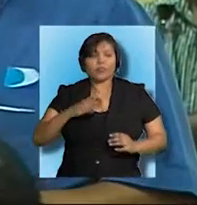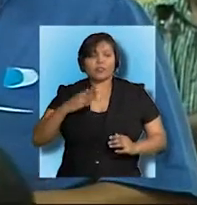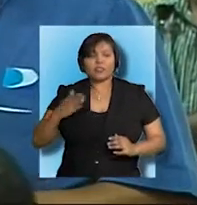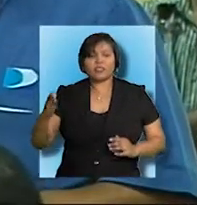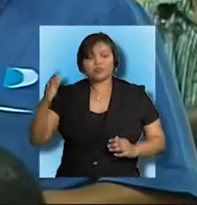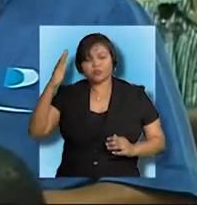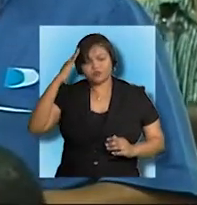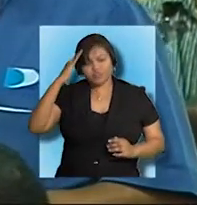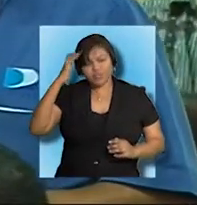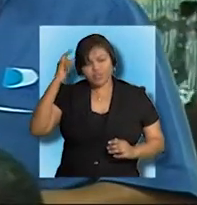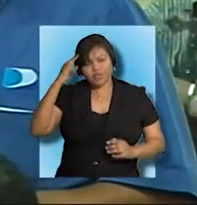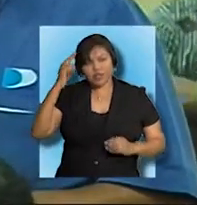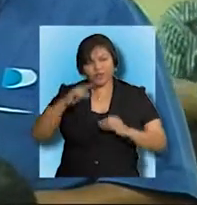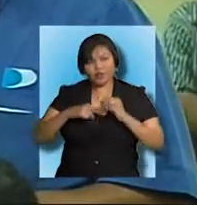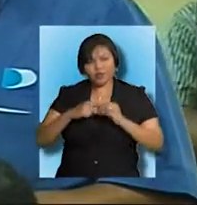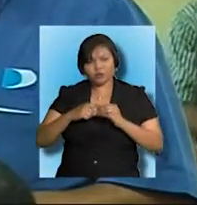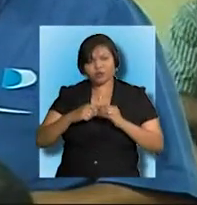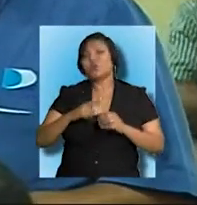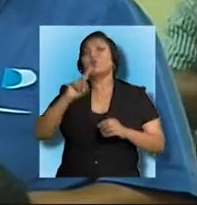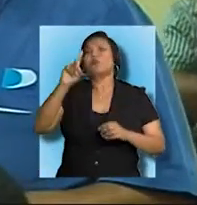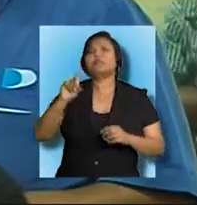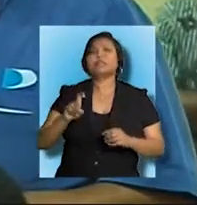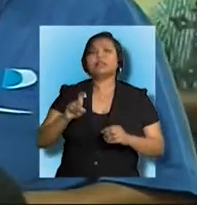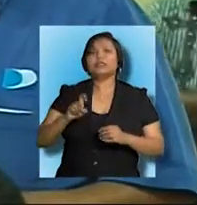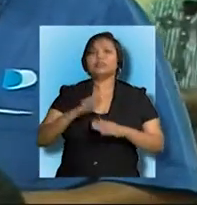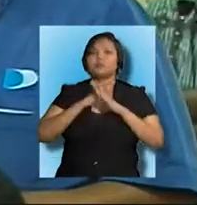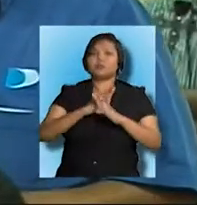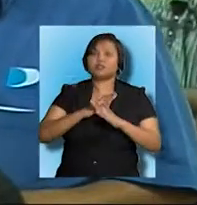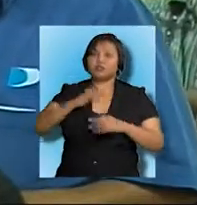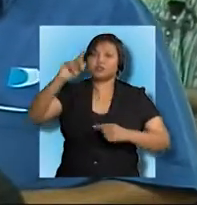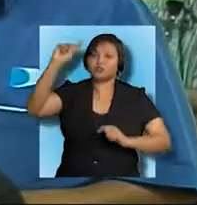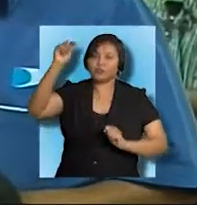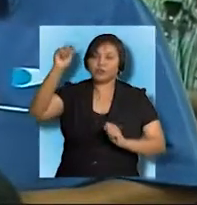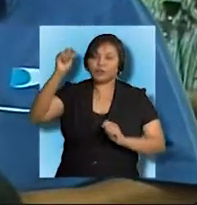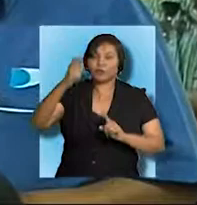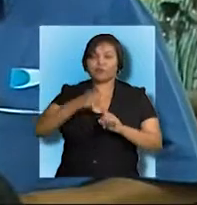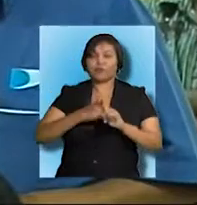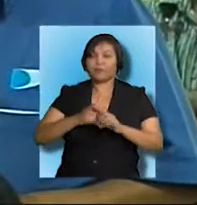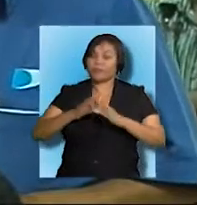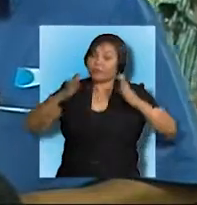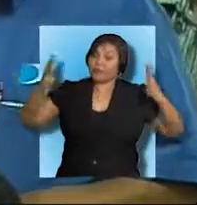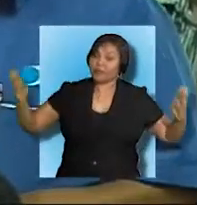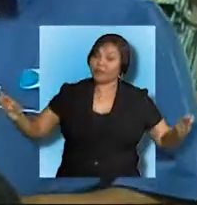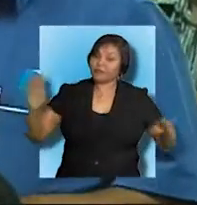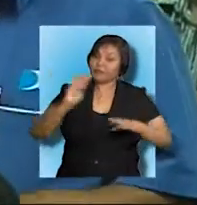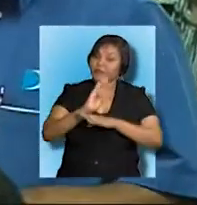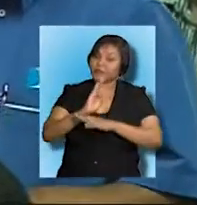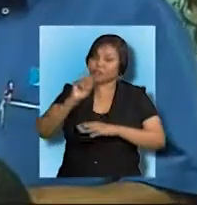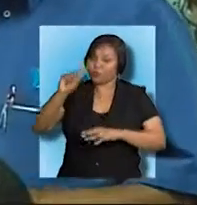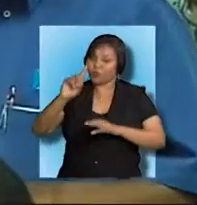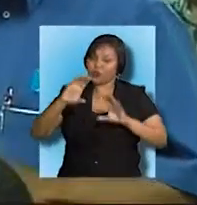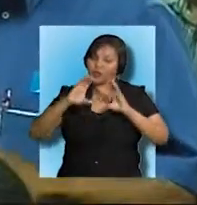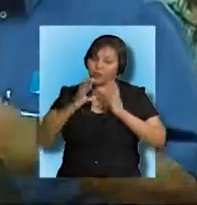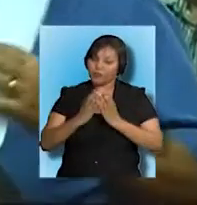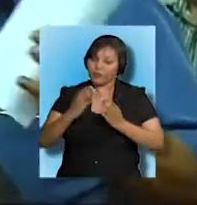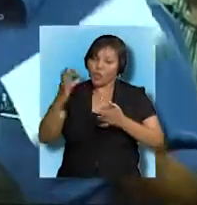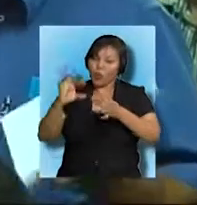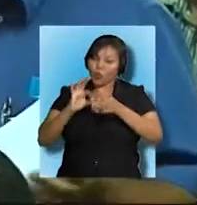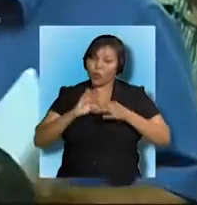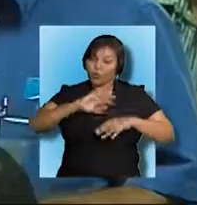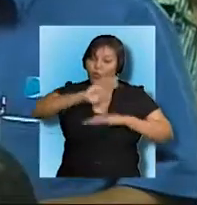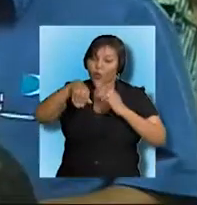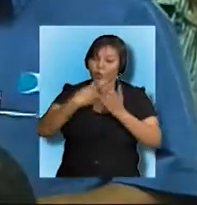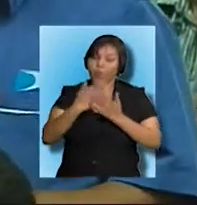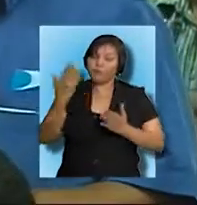thoughts is that we need to protect the country from the conglomerate, and therefore it's the idea of big